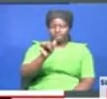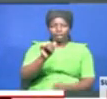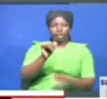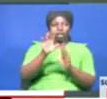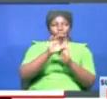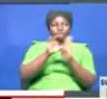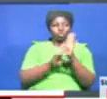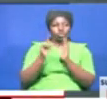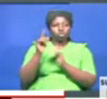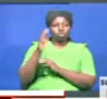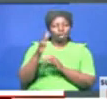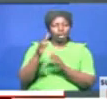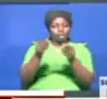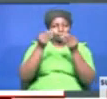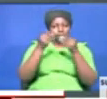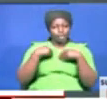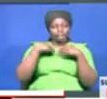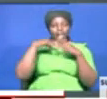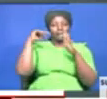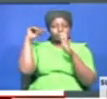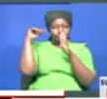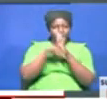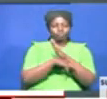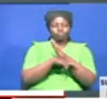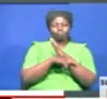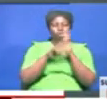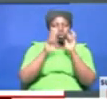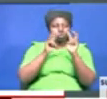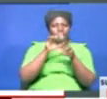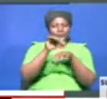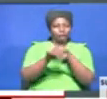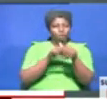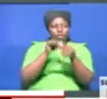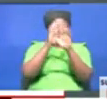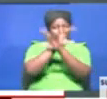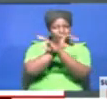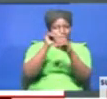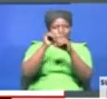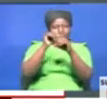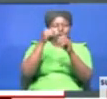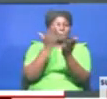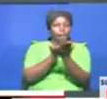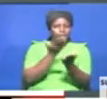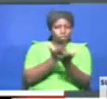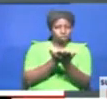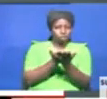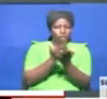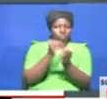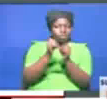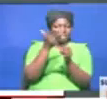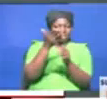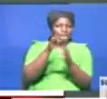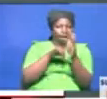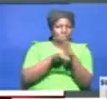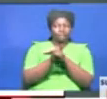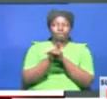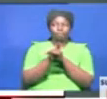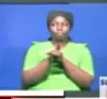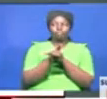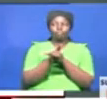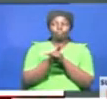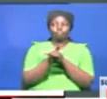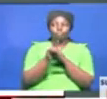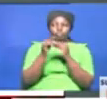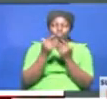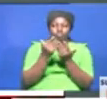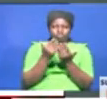us an in-depth look into what may be the grounds of the presidential petition that is in the offing. Their issue of transparency